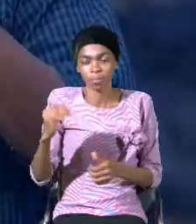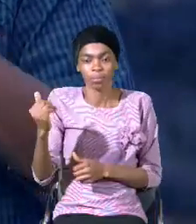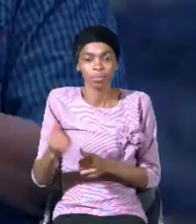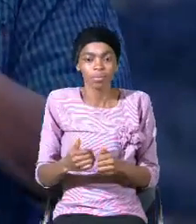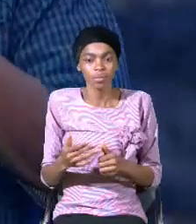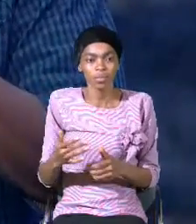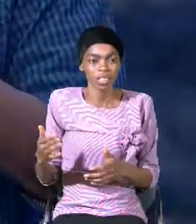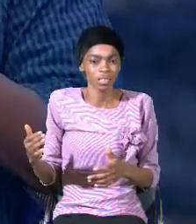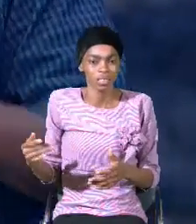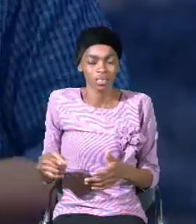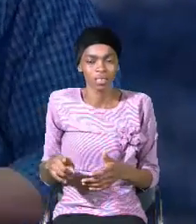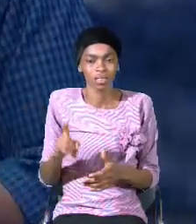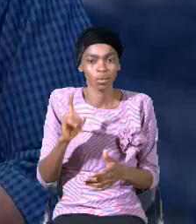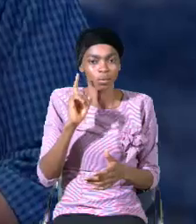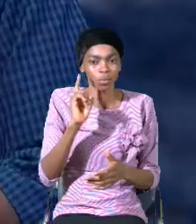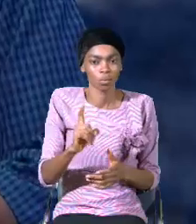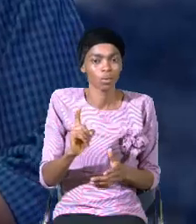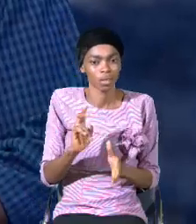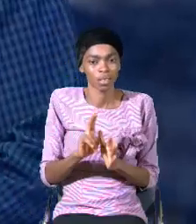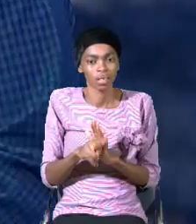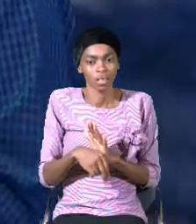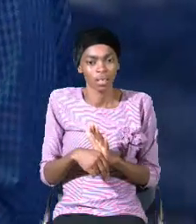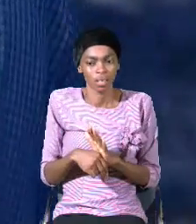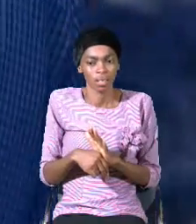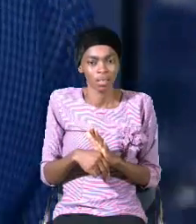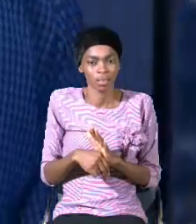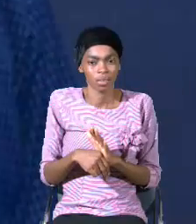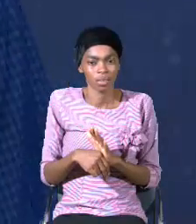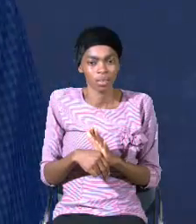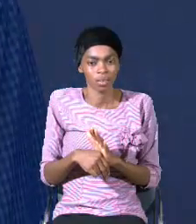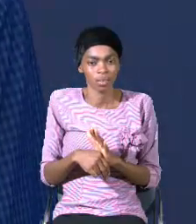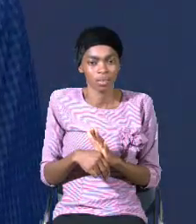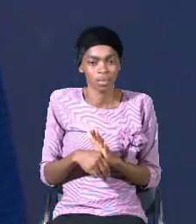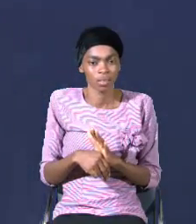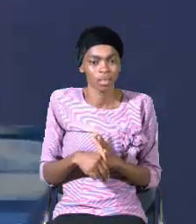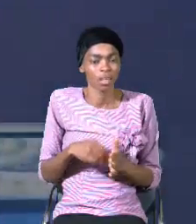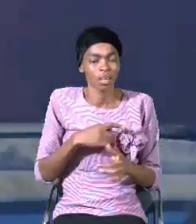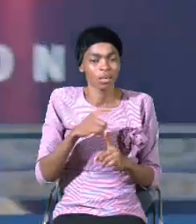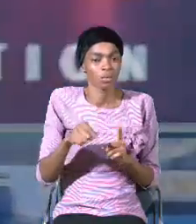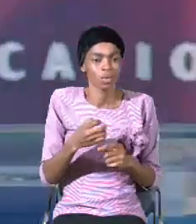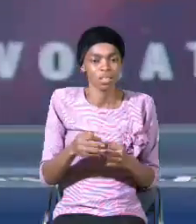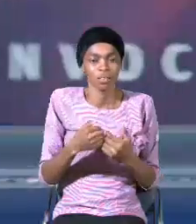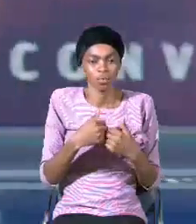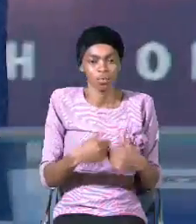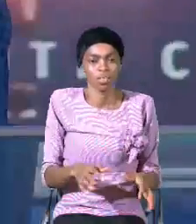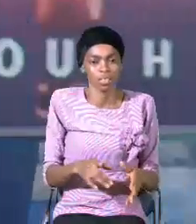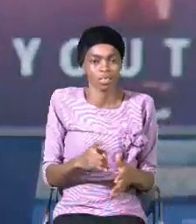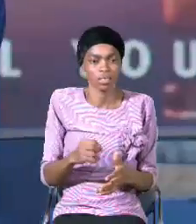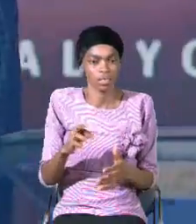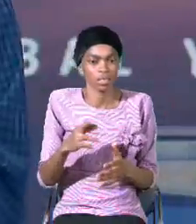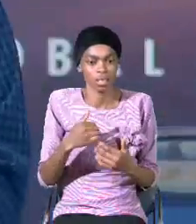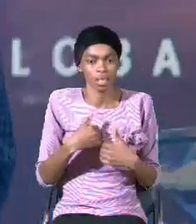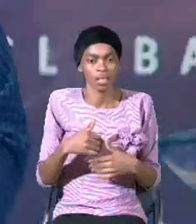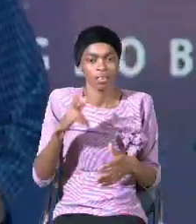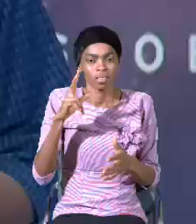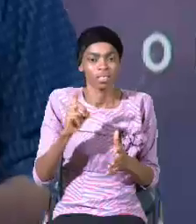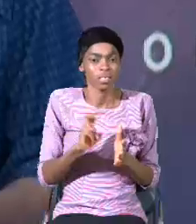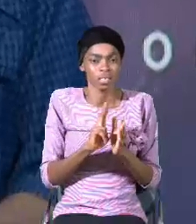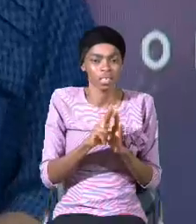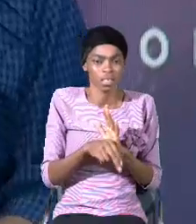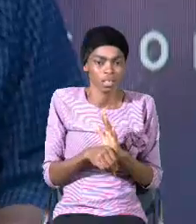he got nothing out of that. And when we finish, we have a free hour after that. He said,